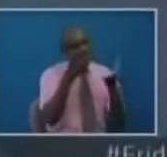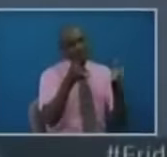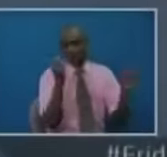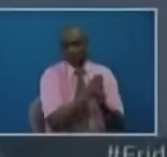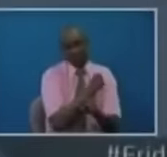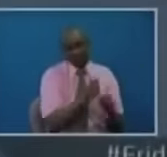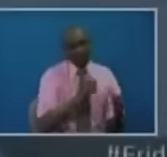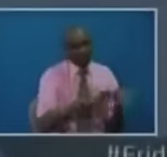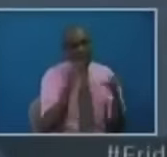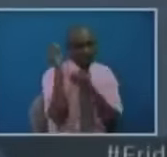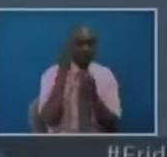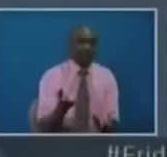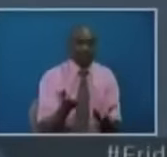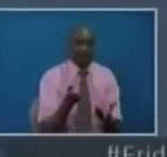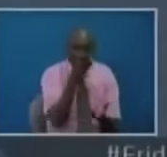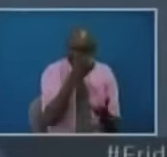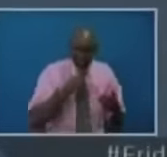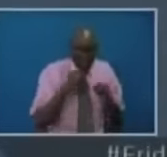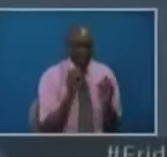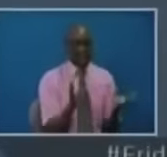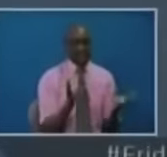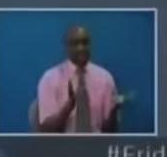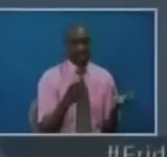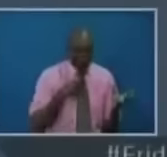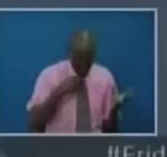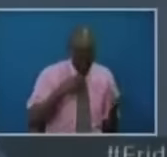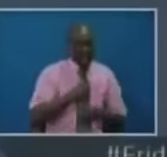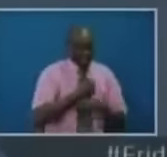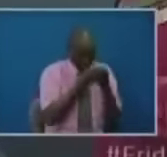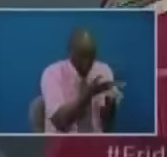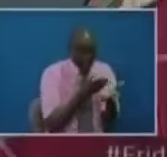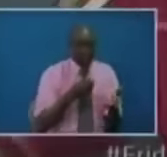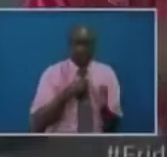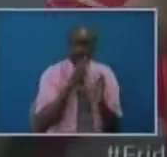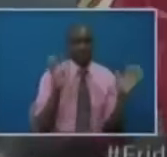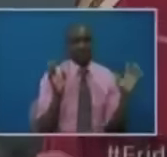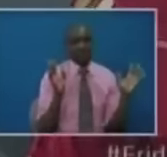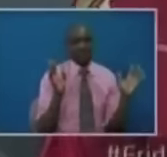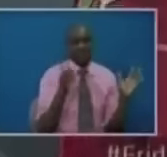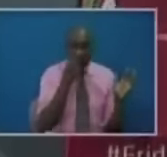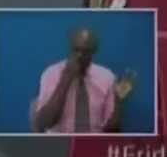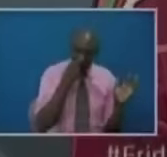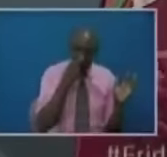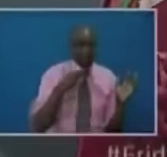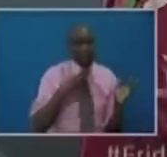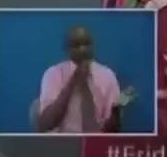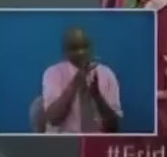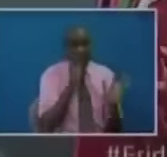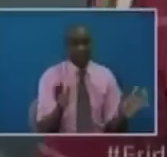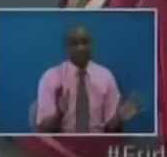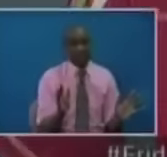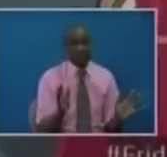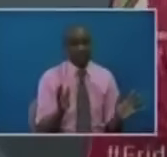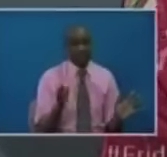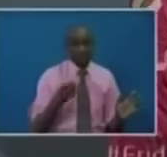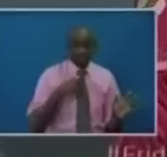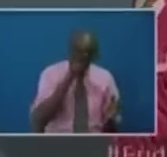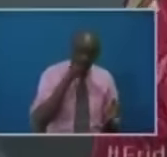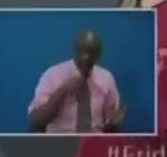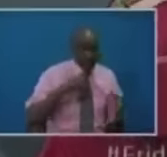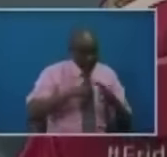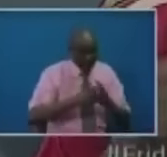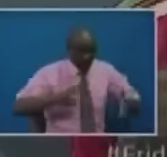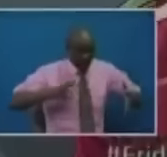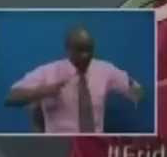ikuji, and I left. Why? Because that was not me. Mm-hmm. This is what I love doing. So, kama nafanya hivyo, beti na unaona, nimeanza